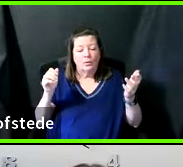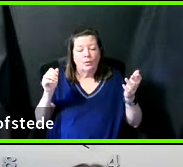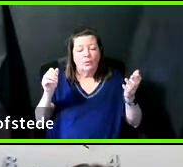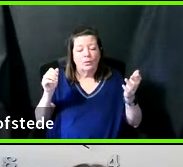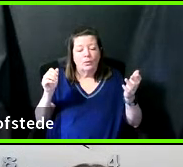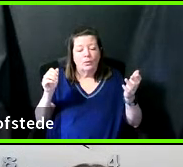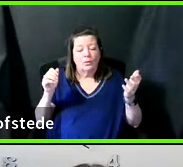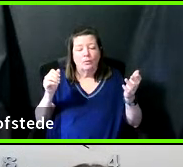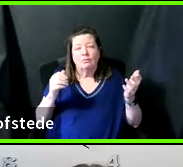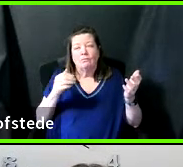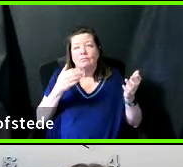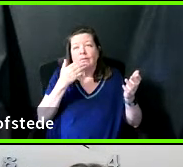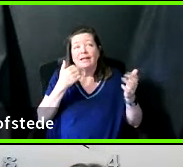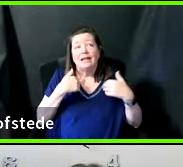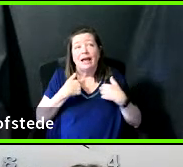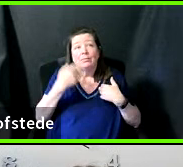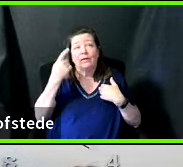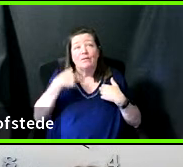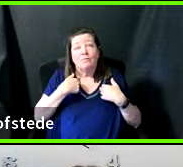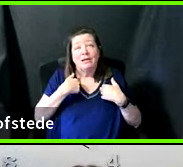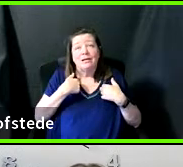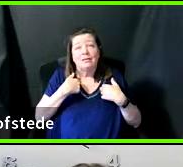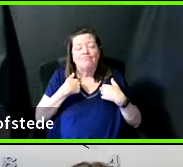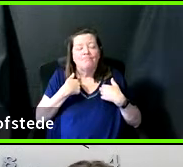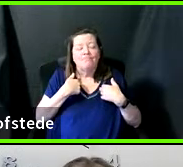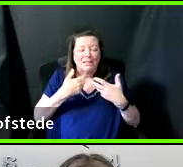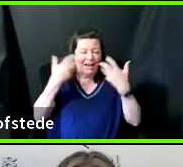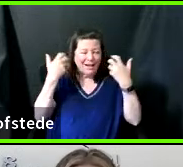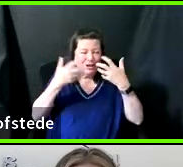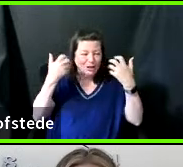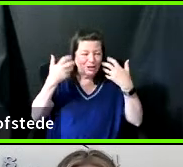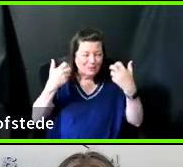Best animal to me is a tiger.